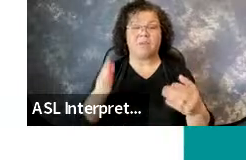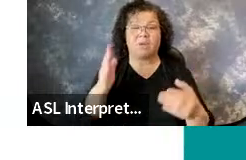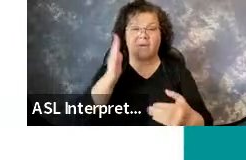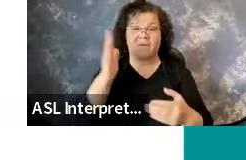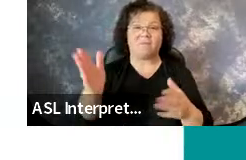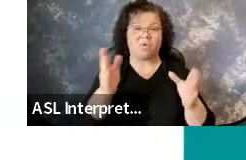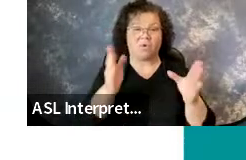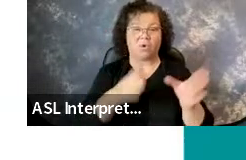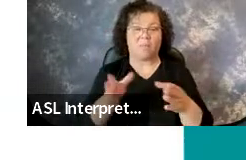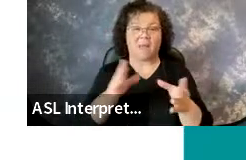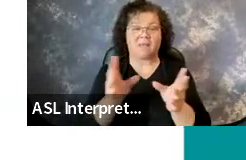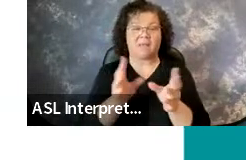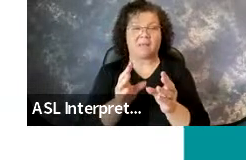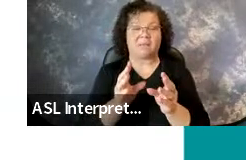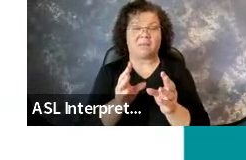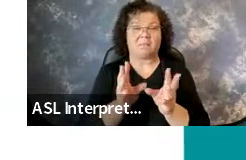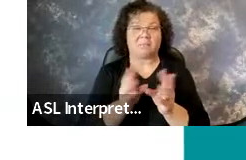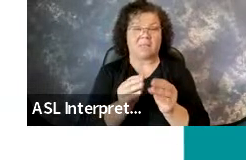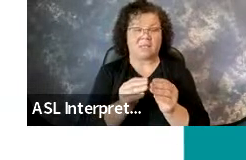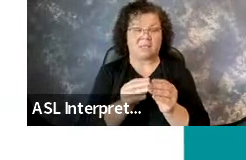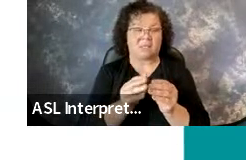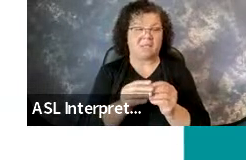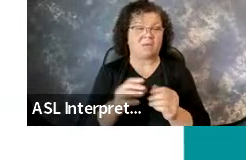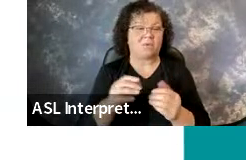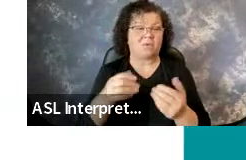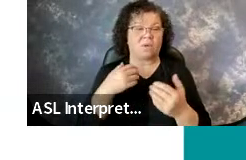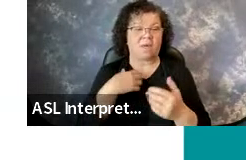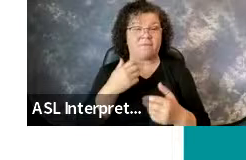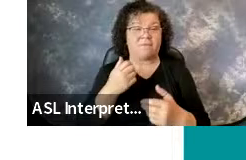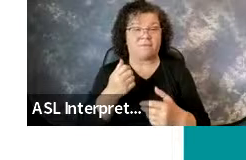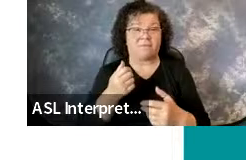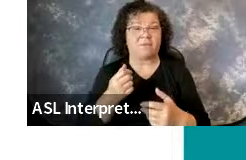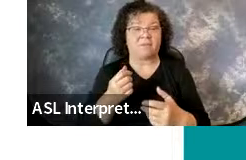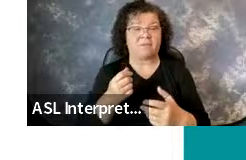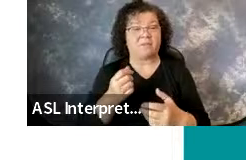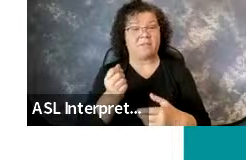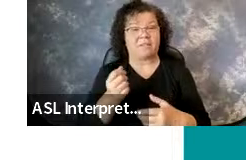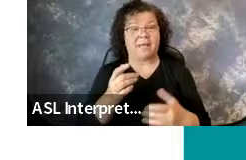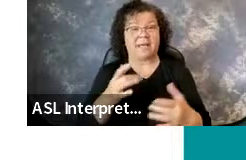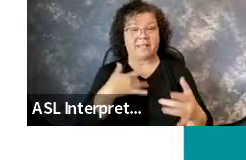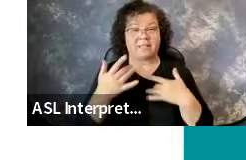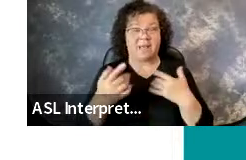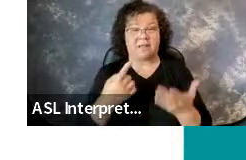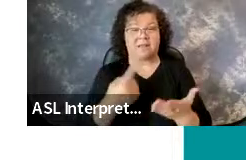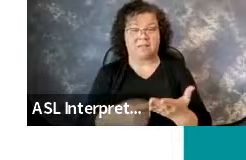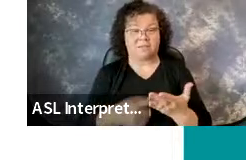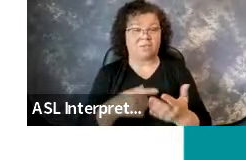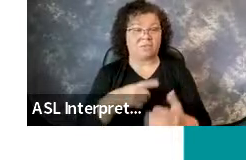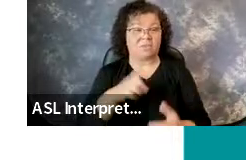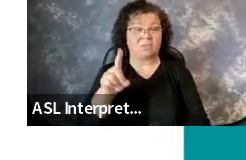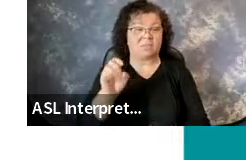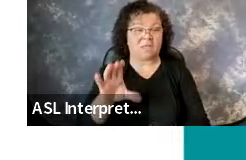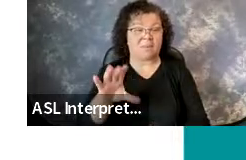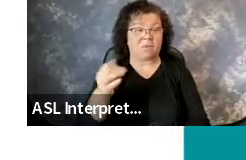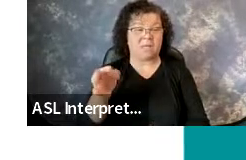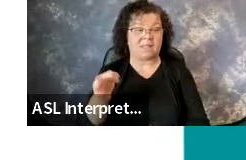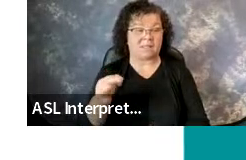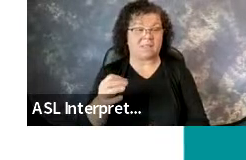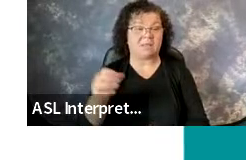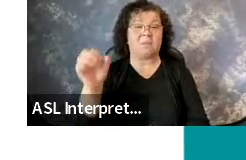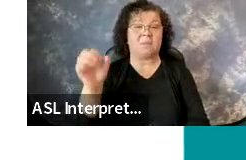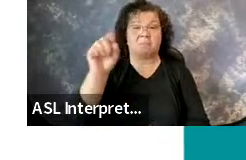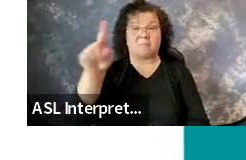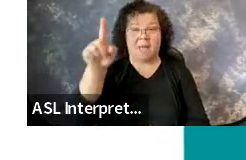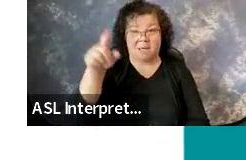Okay, so coming up, we have a couple exciting conversations. So December 19th, we are going to be back at the